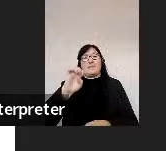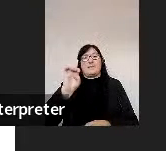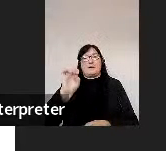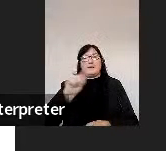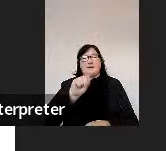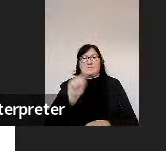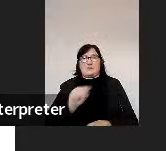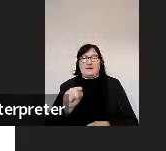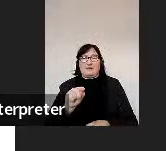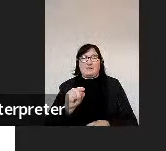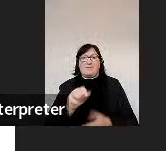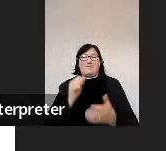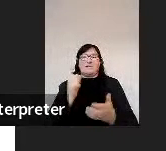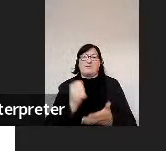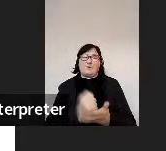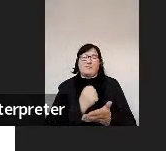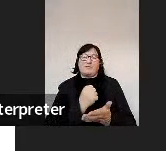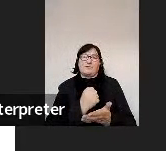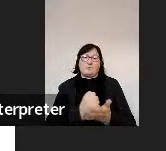and